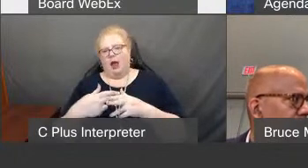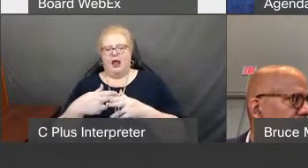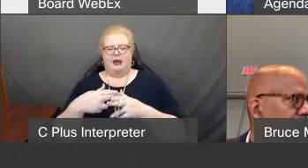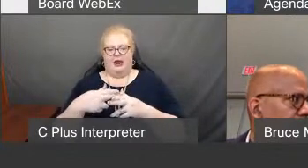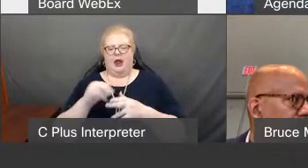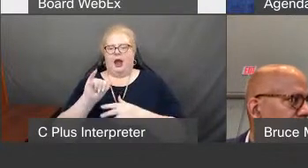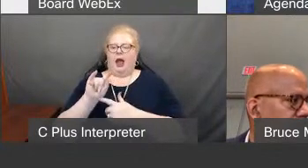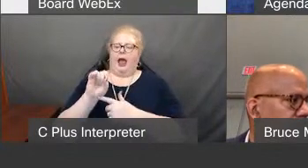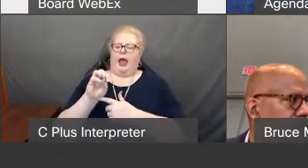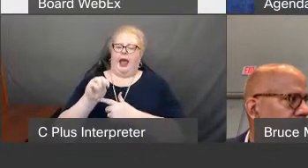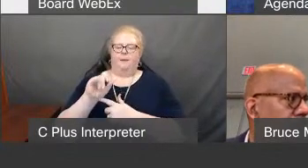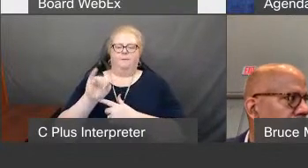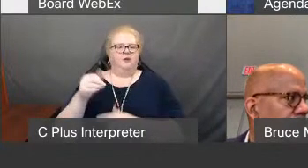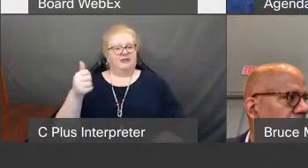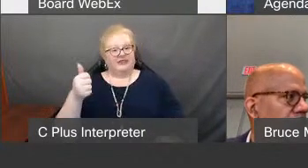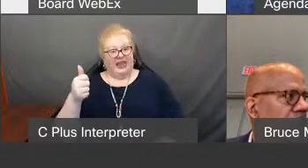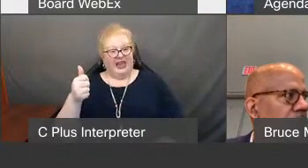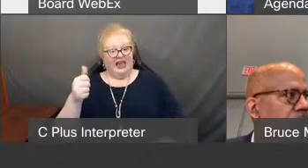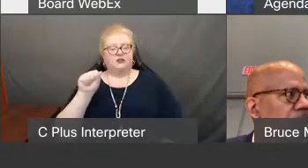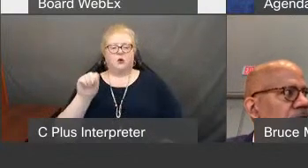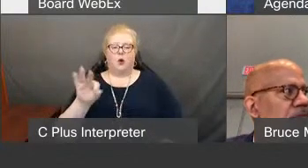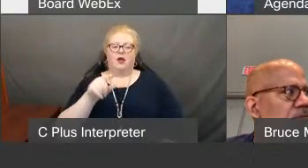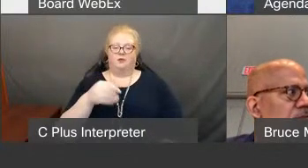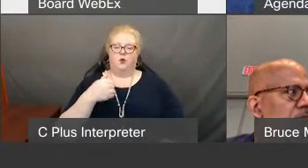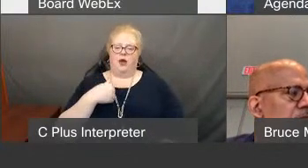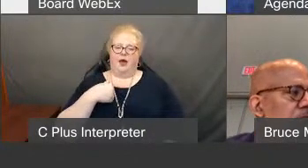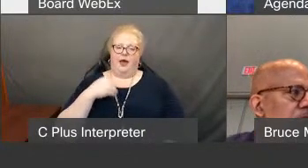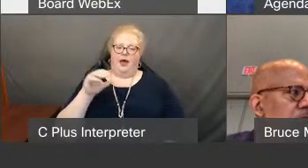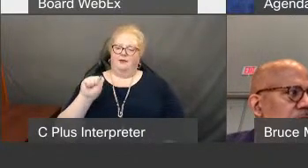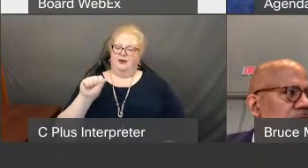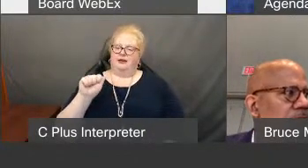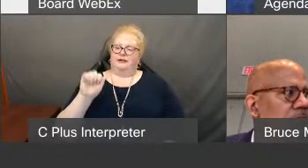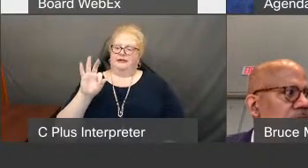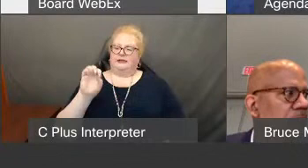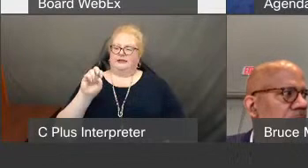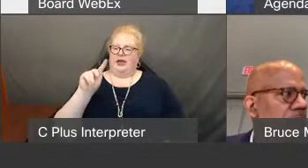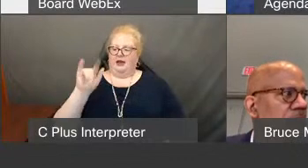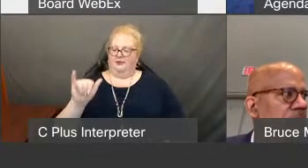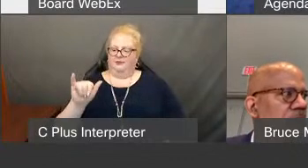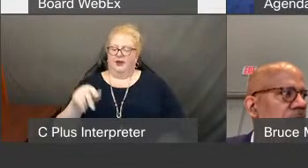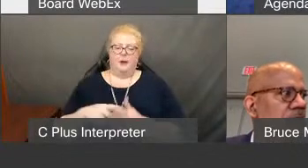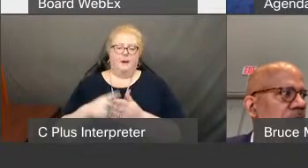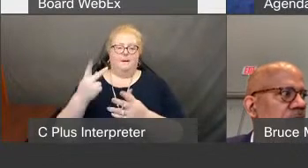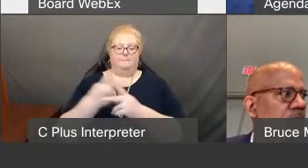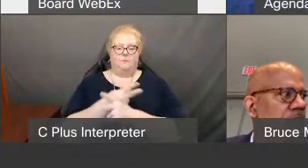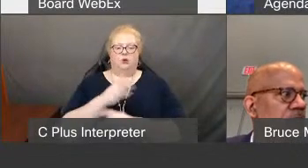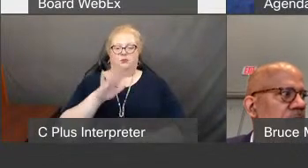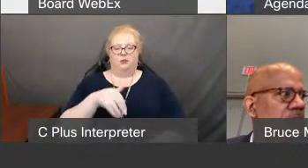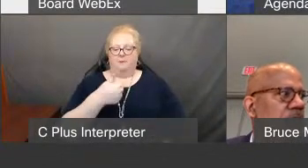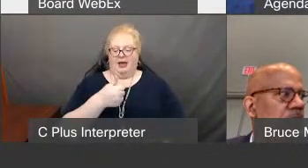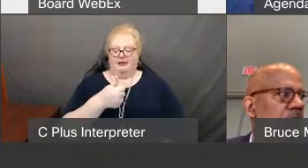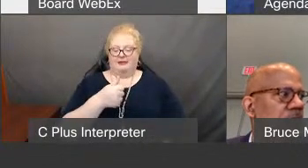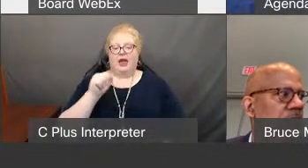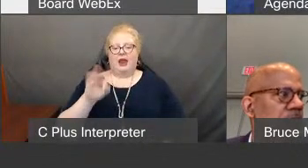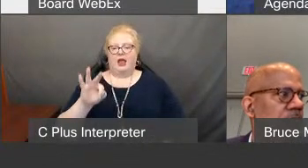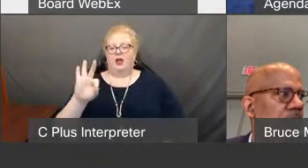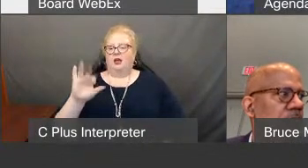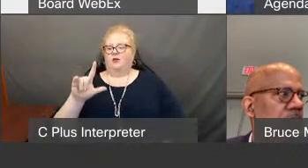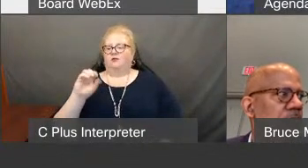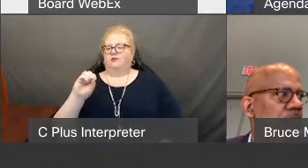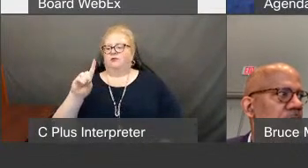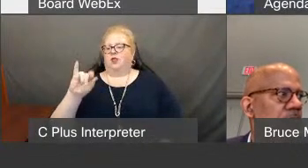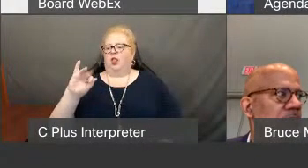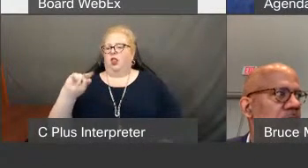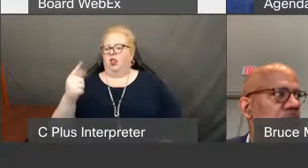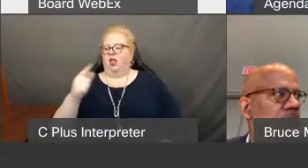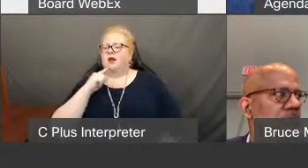what that means is if the score that you get for safety is multiplied by 10, whereas the score that you get for flooding is multiplied by